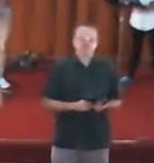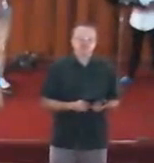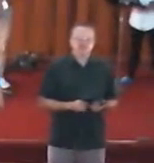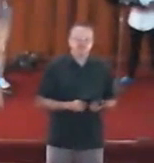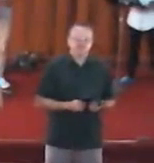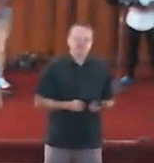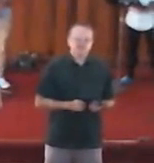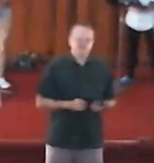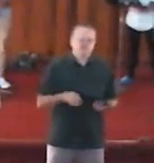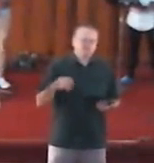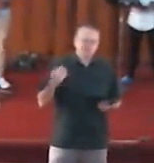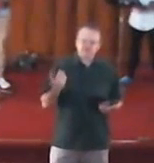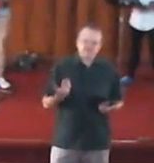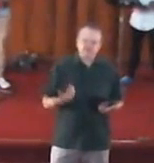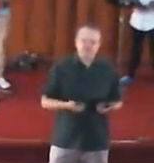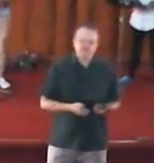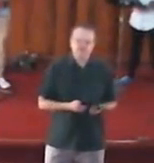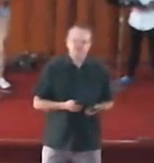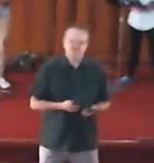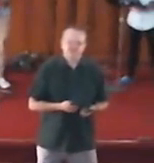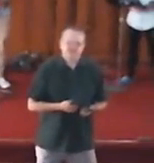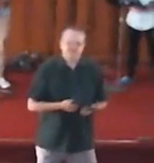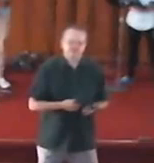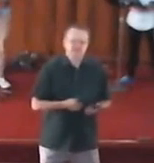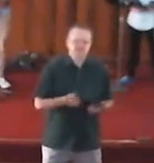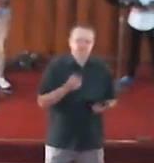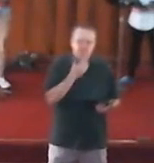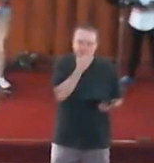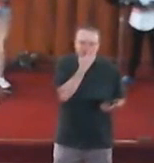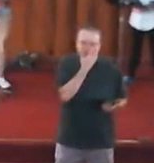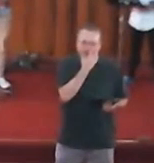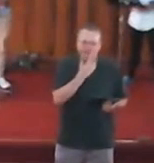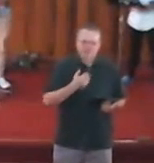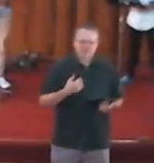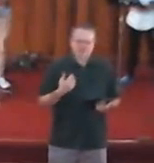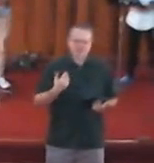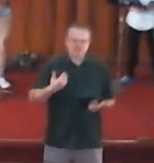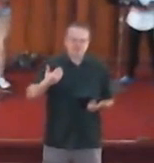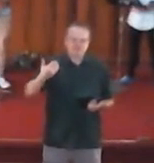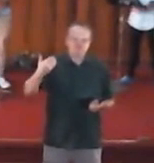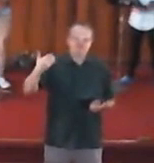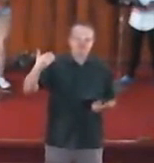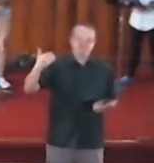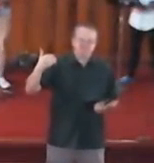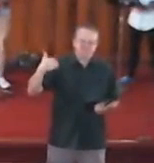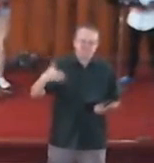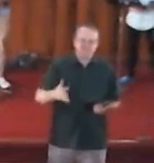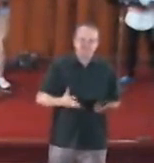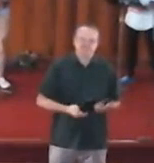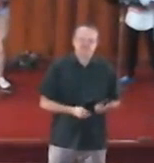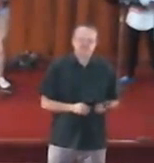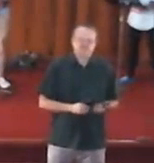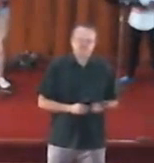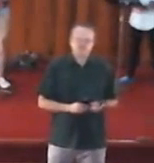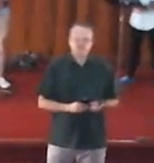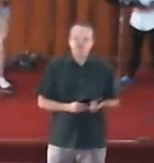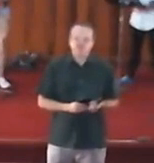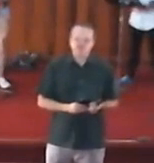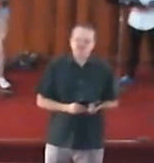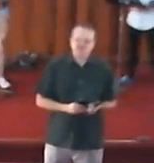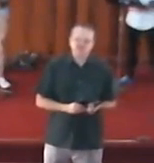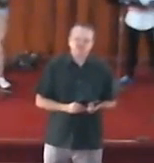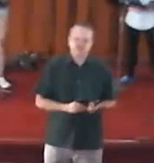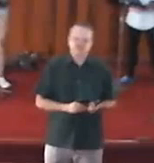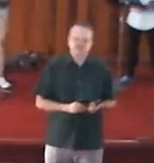always. Señor, perdónanos. Lord, forgive us. Queremos ser personas que creen que tú te